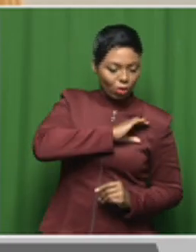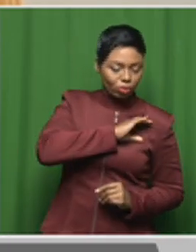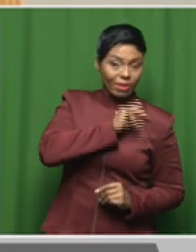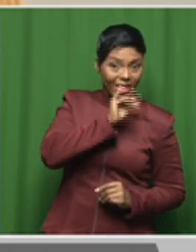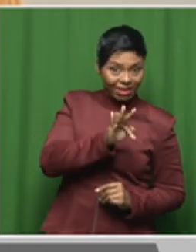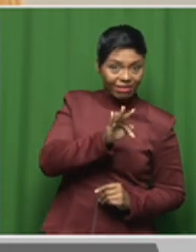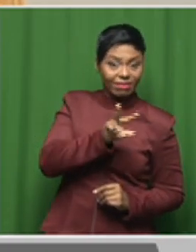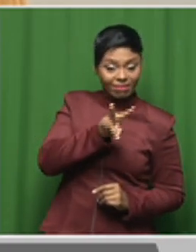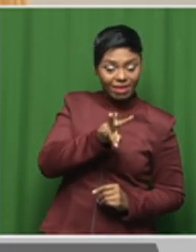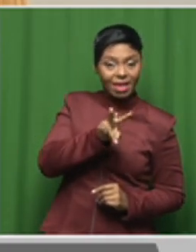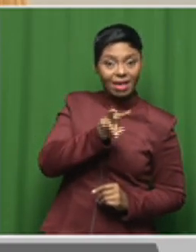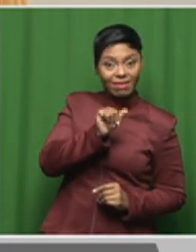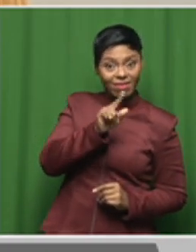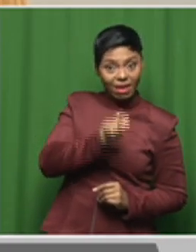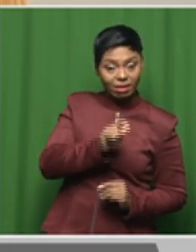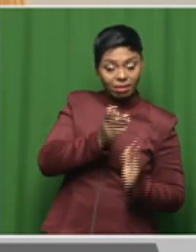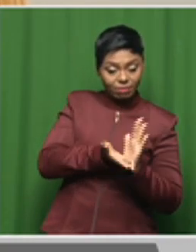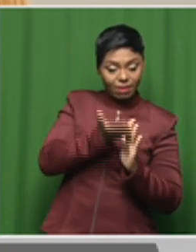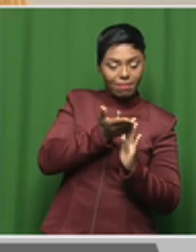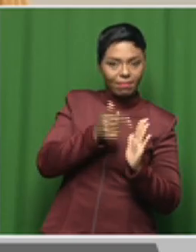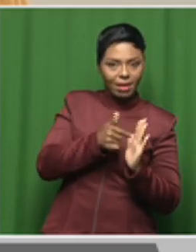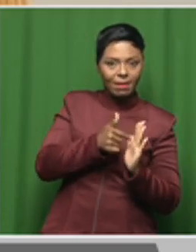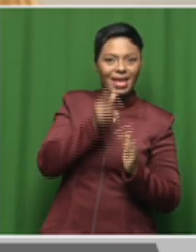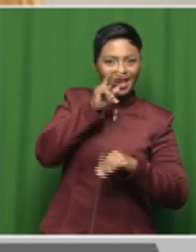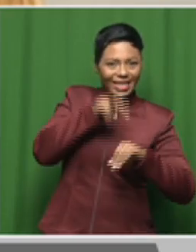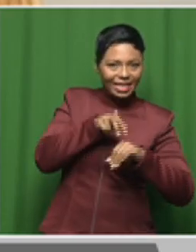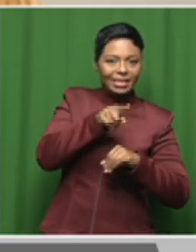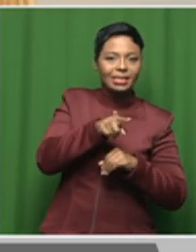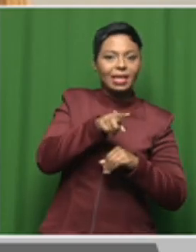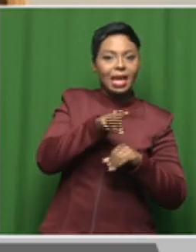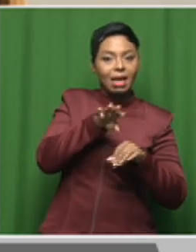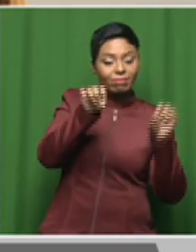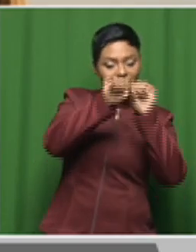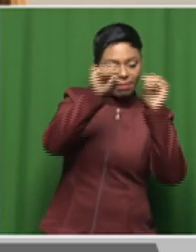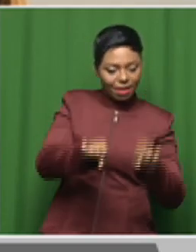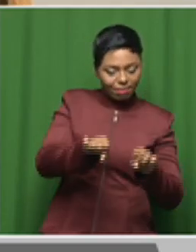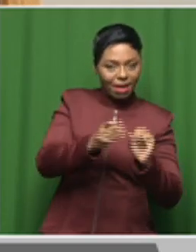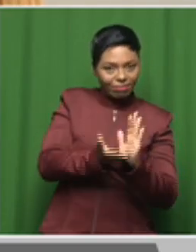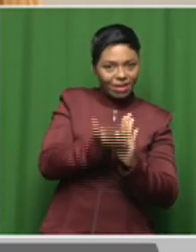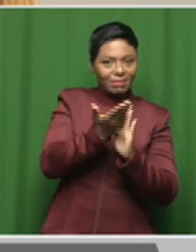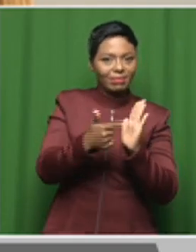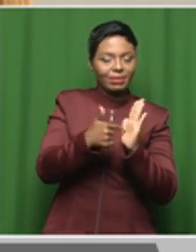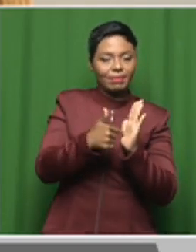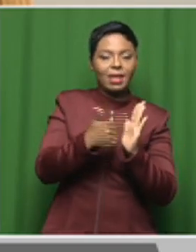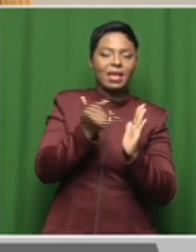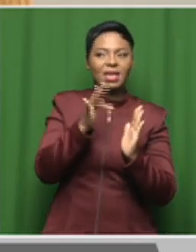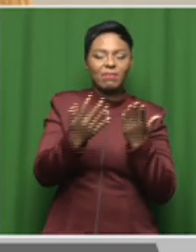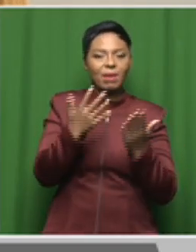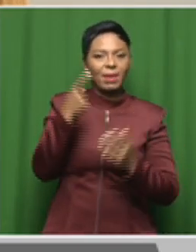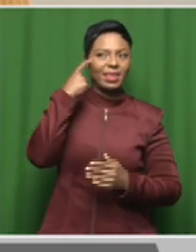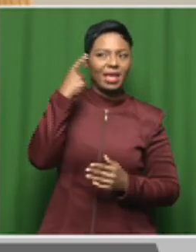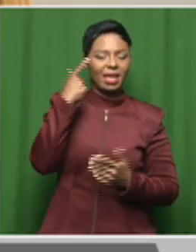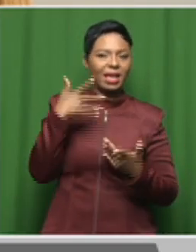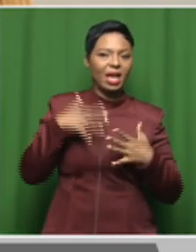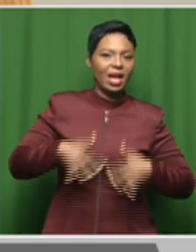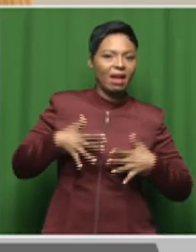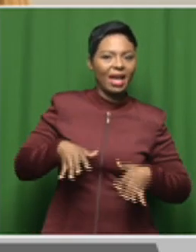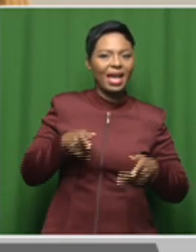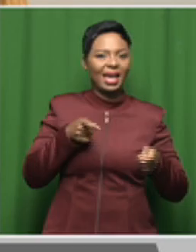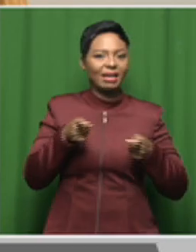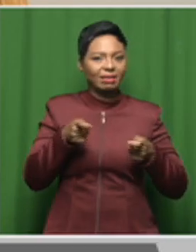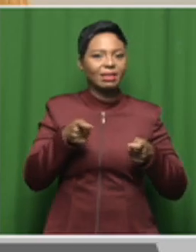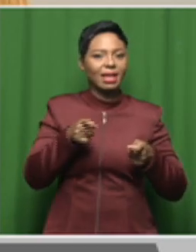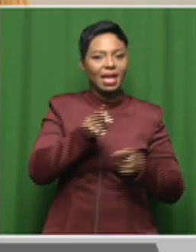increase required them to actually update their systems. If you think about a retailer, they had to also,